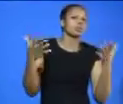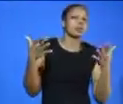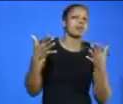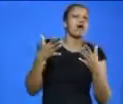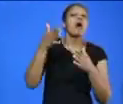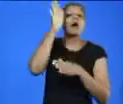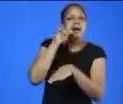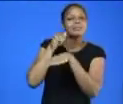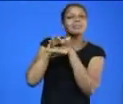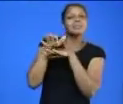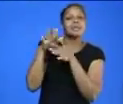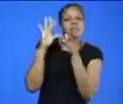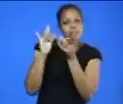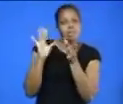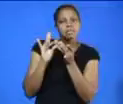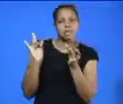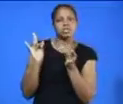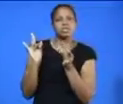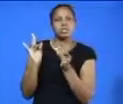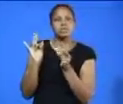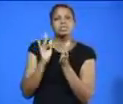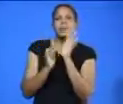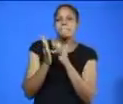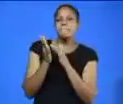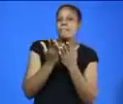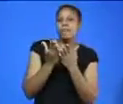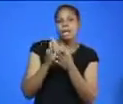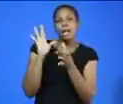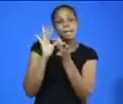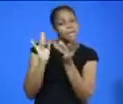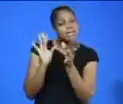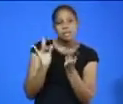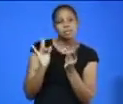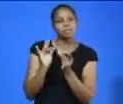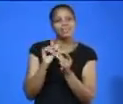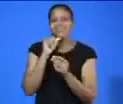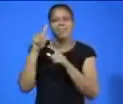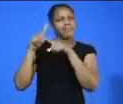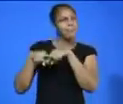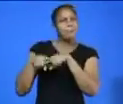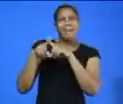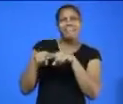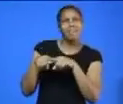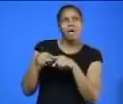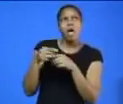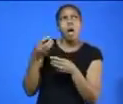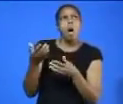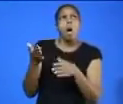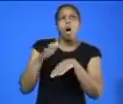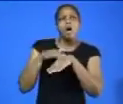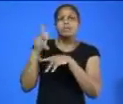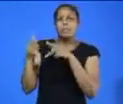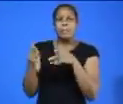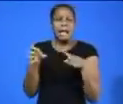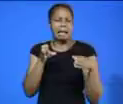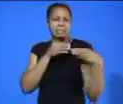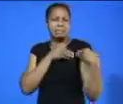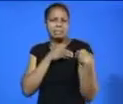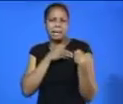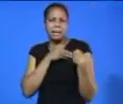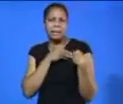God-sent message. It's a biblical message. It is not dependent on the acceptance of the